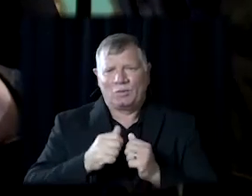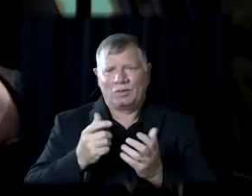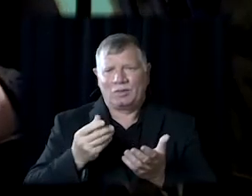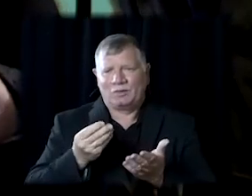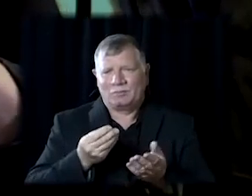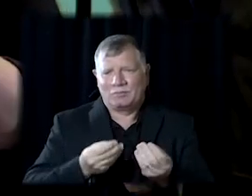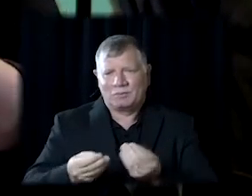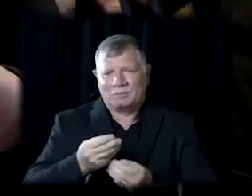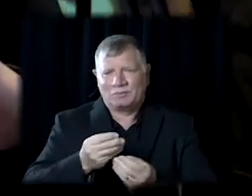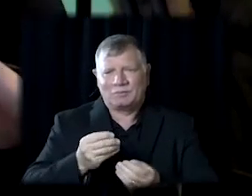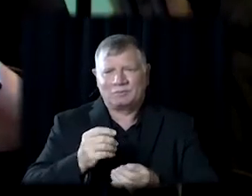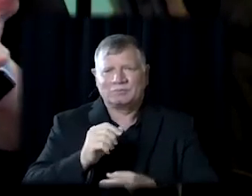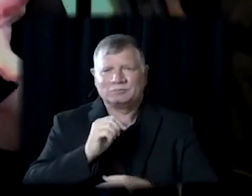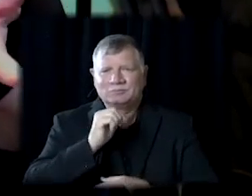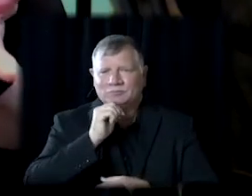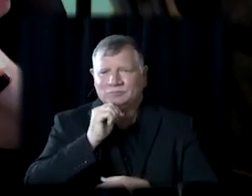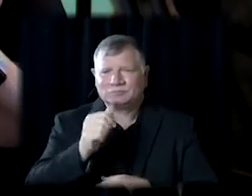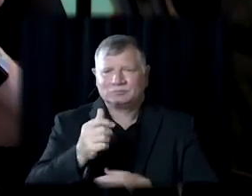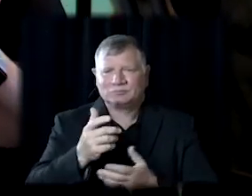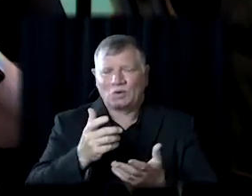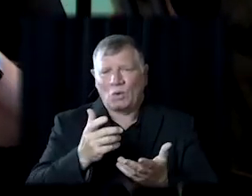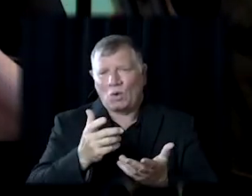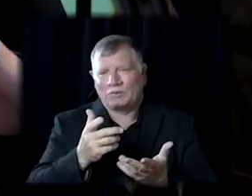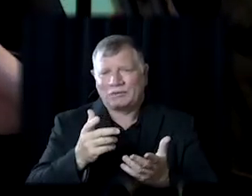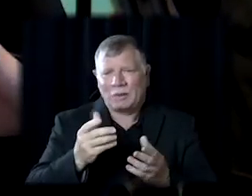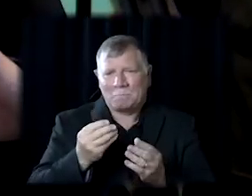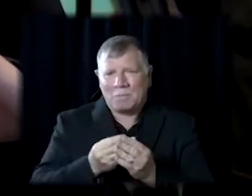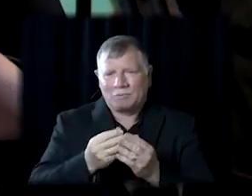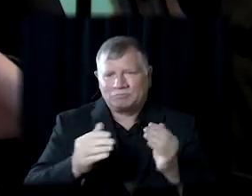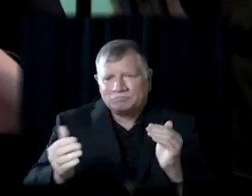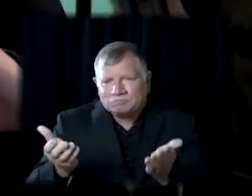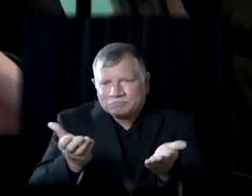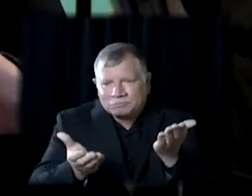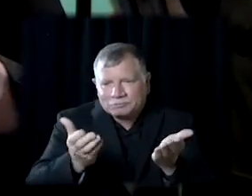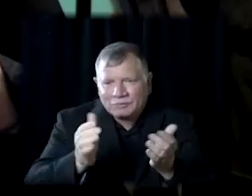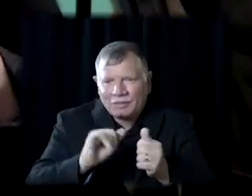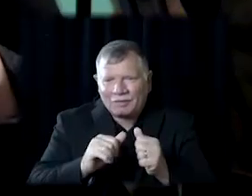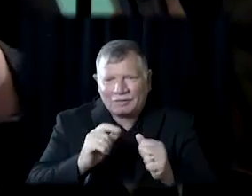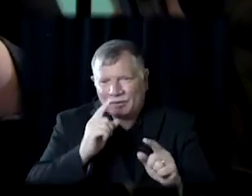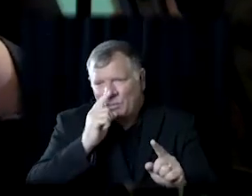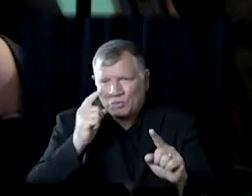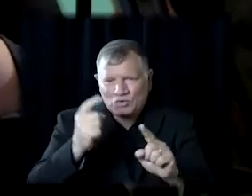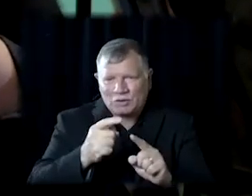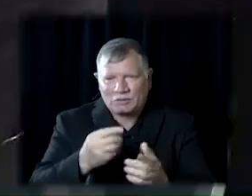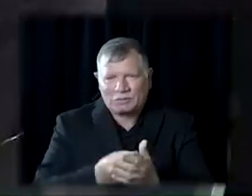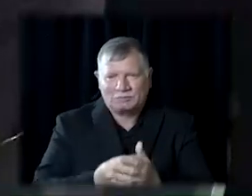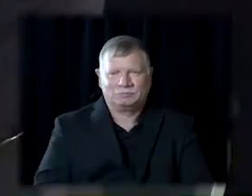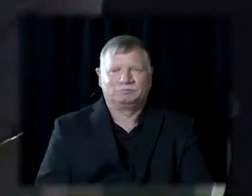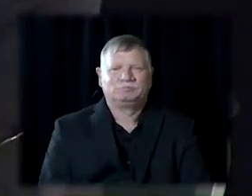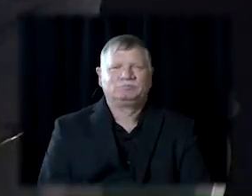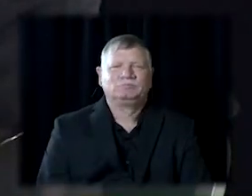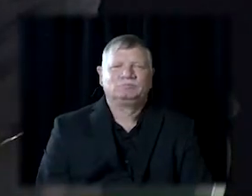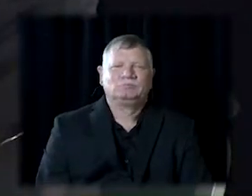presupuesto a fin de año si en efecto se producen los ingresos adicionales que ellos han proyectado, etcétera? Ok.